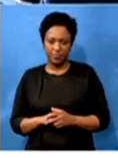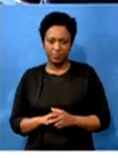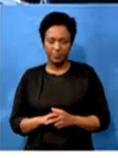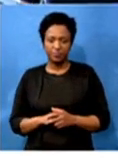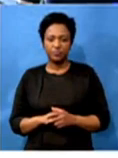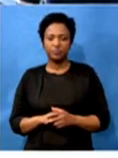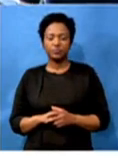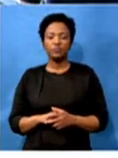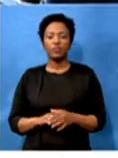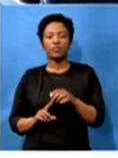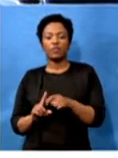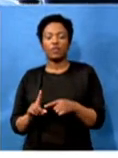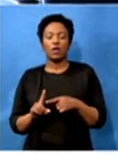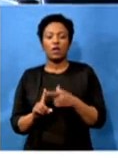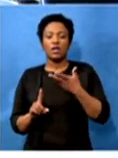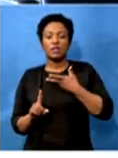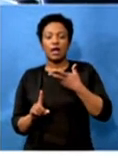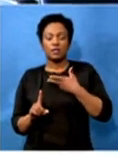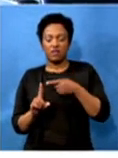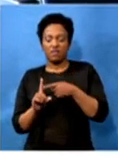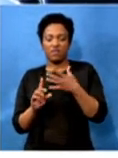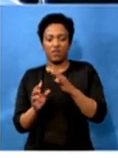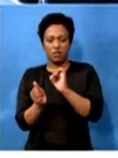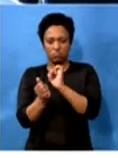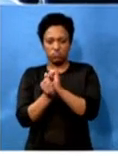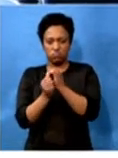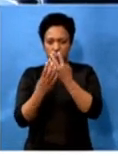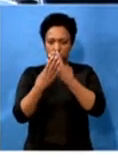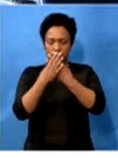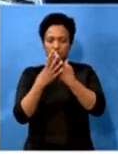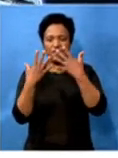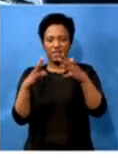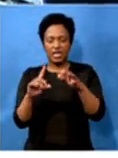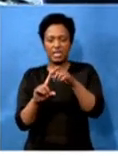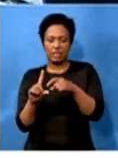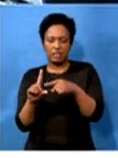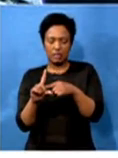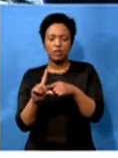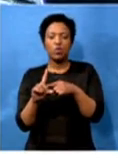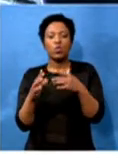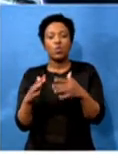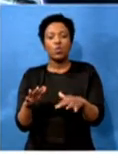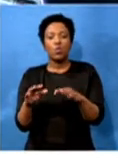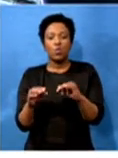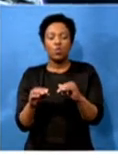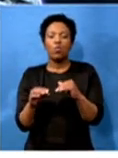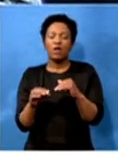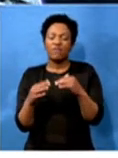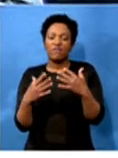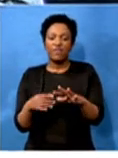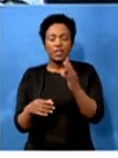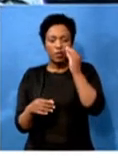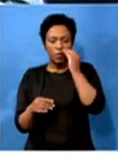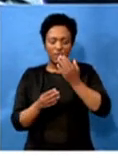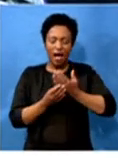Andrew Mlangeni spent behind bars, and this, you know, I heard we've got the most incredible archives here at the SABC. We really do.